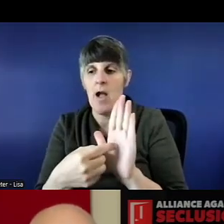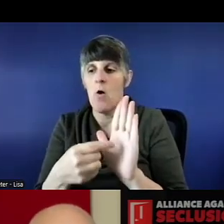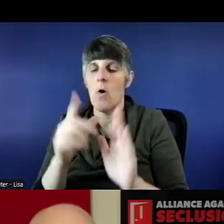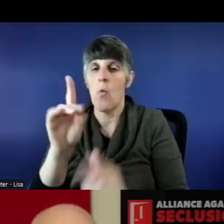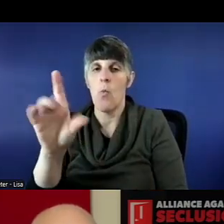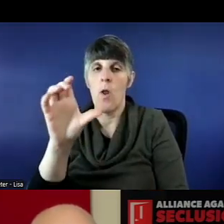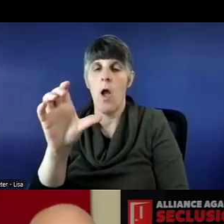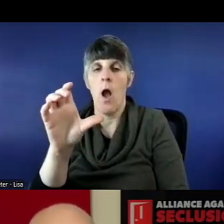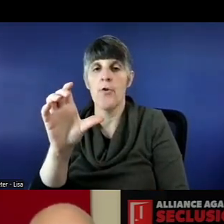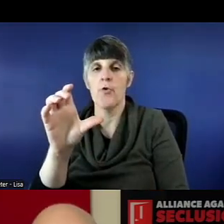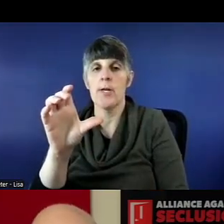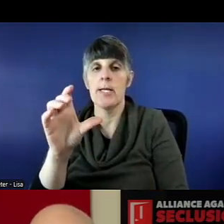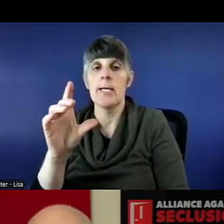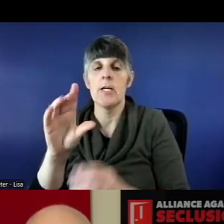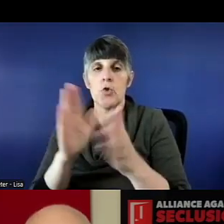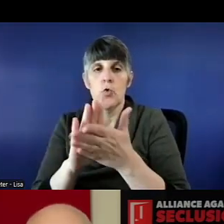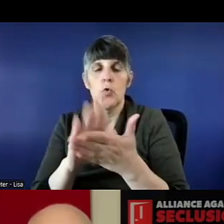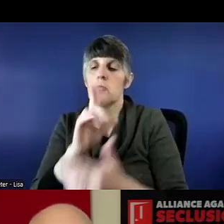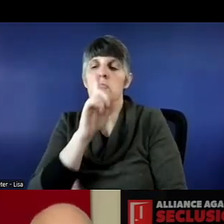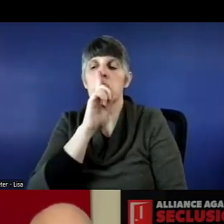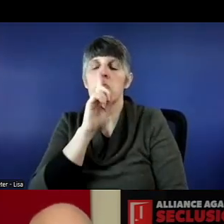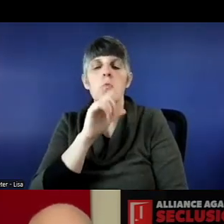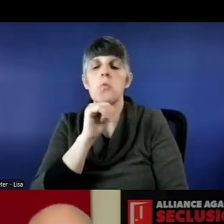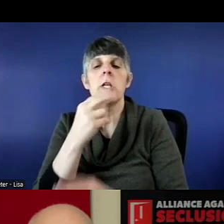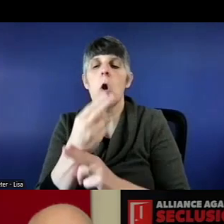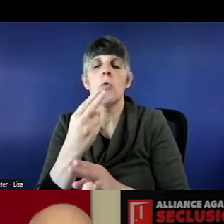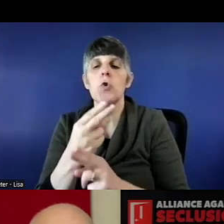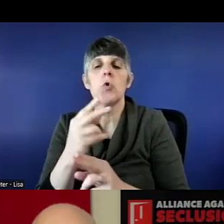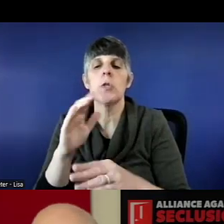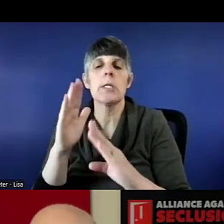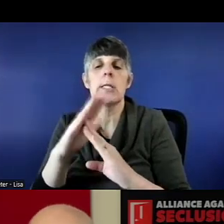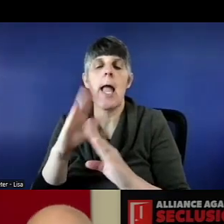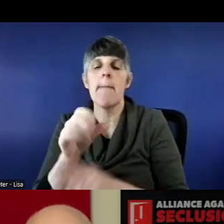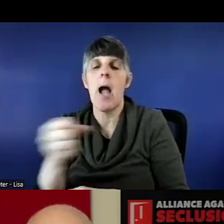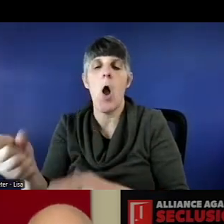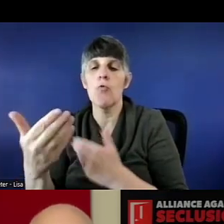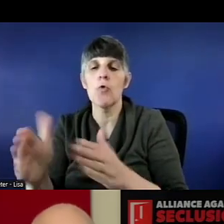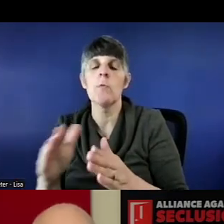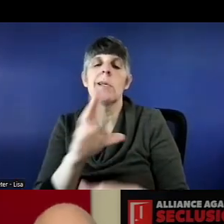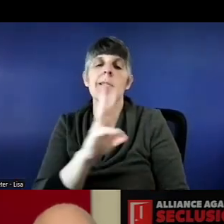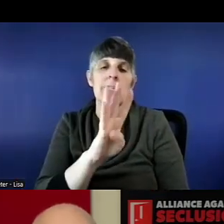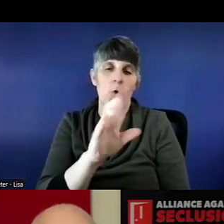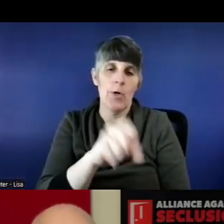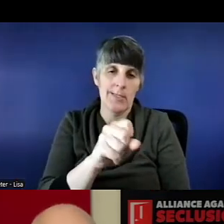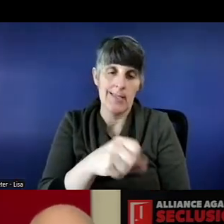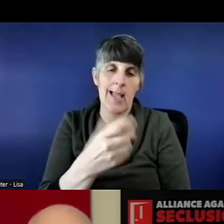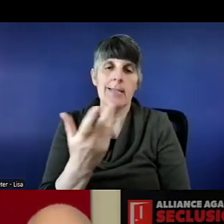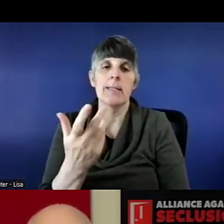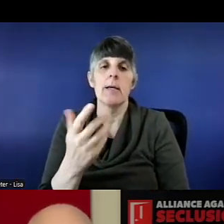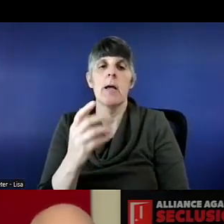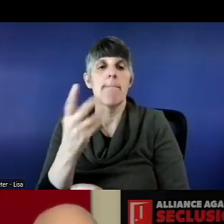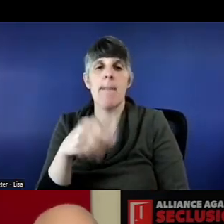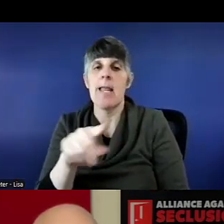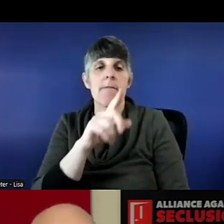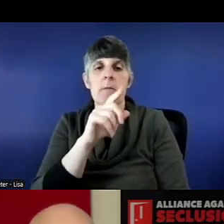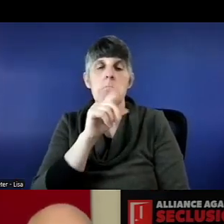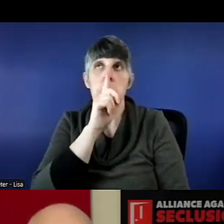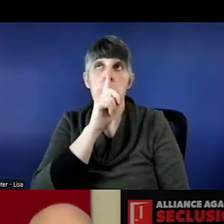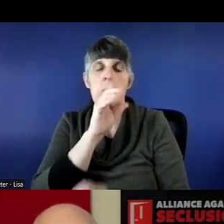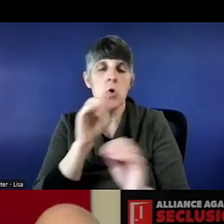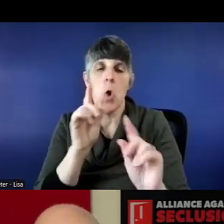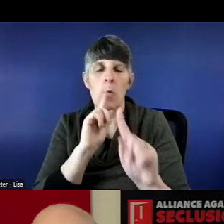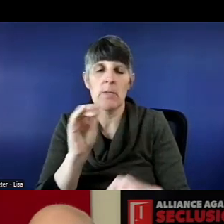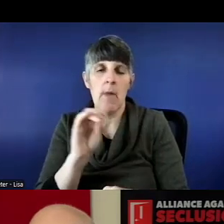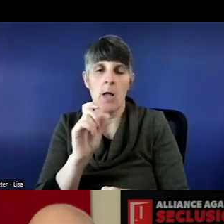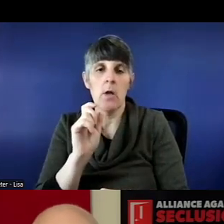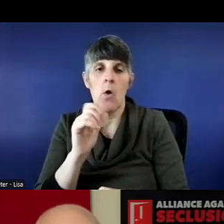100 districts that said they didn't use timeout rooms. 64 said they did. A number of them didn't answer at all or said